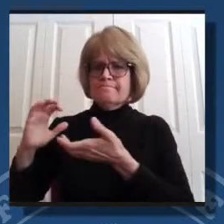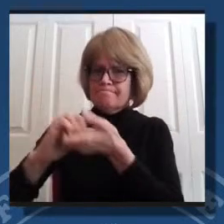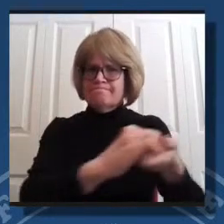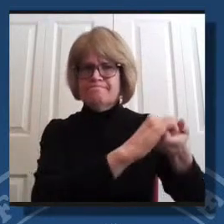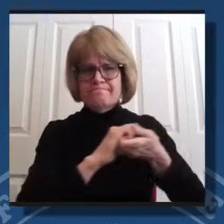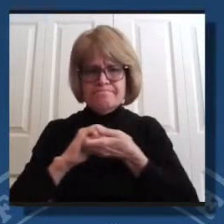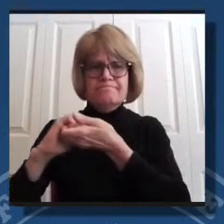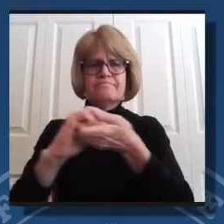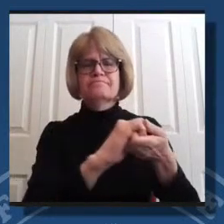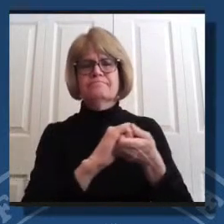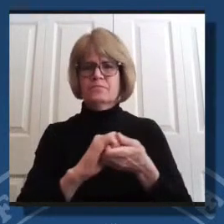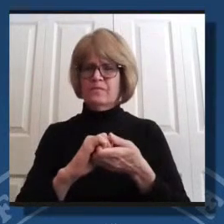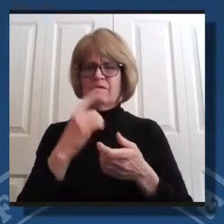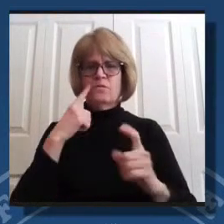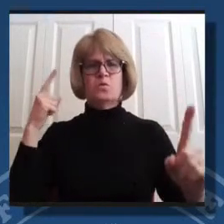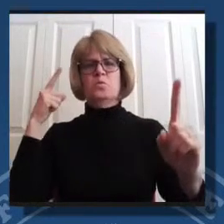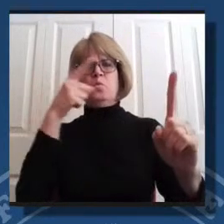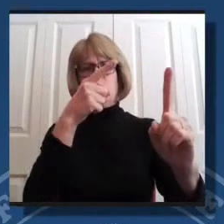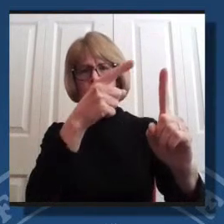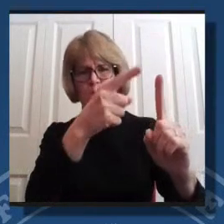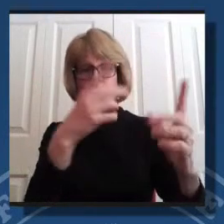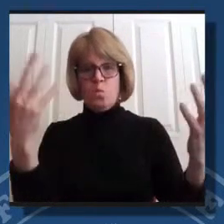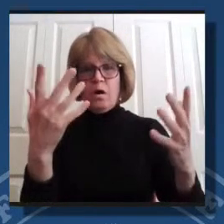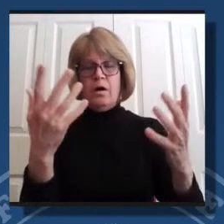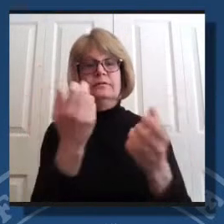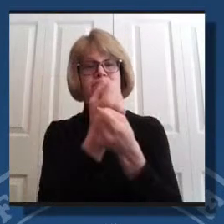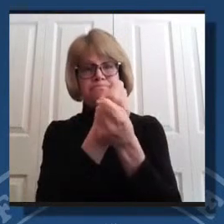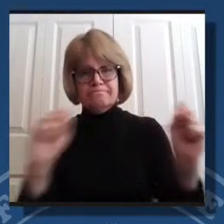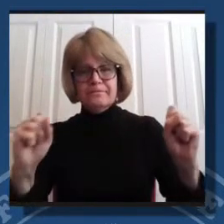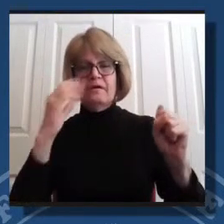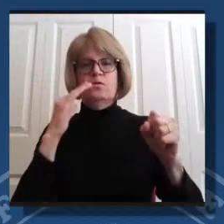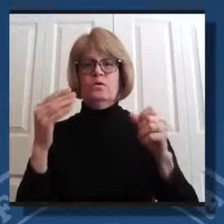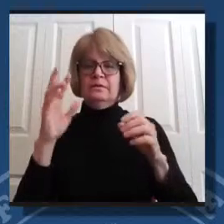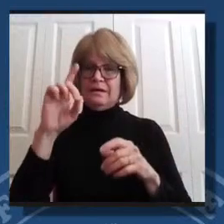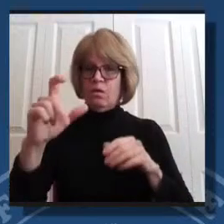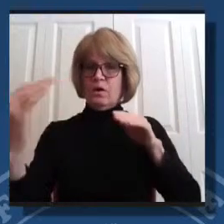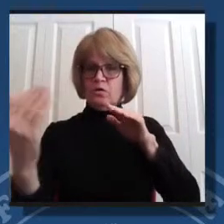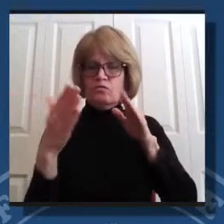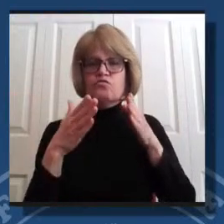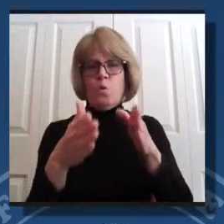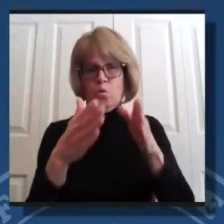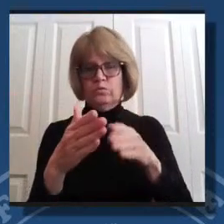our shared goal of security of Delaware roadways. Stay safe, and thank you.